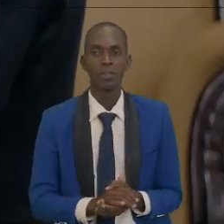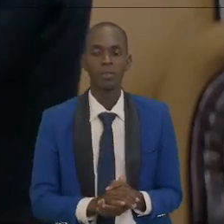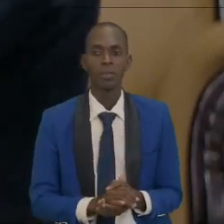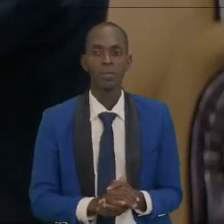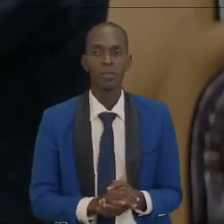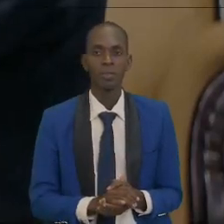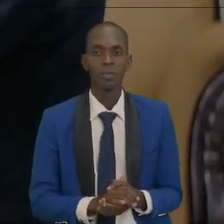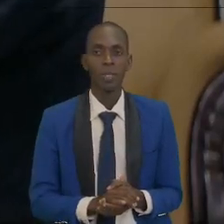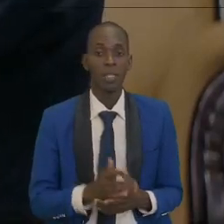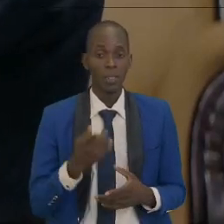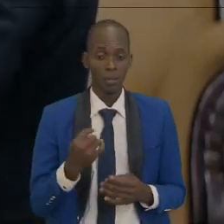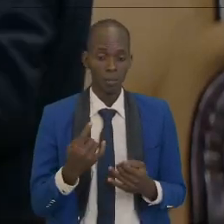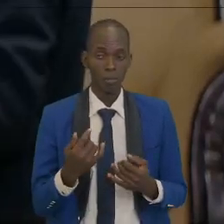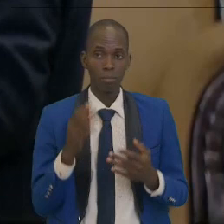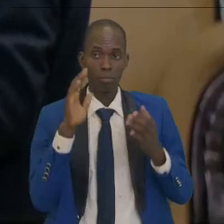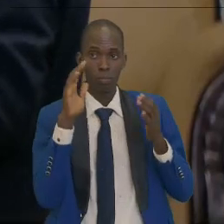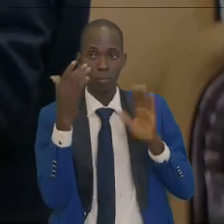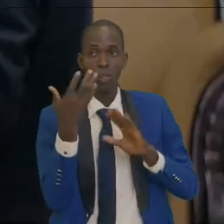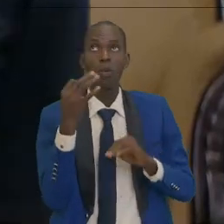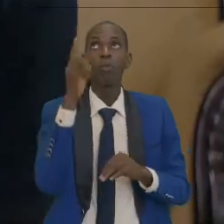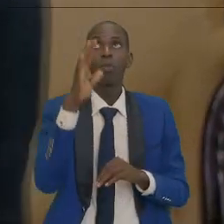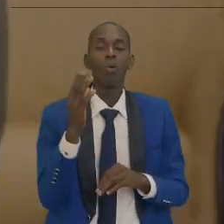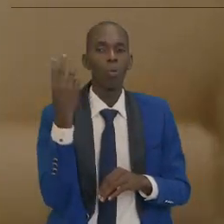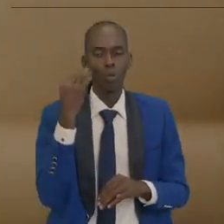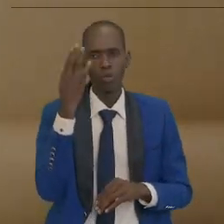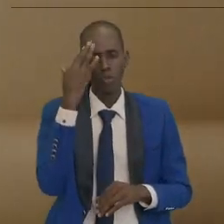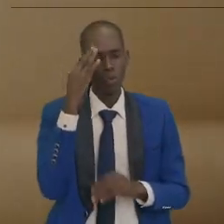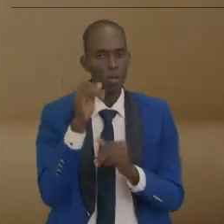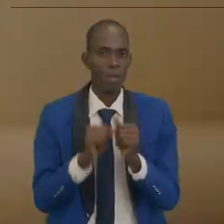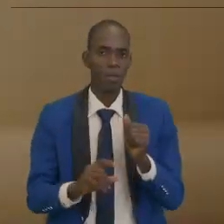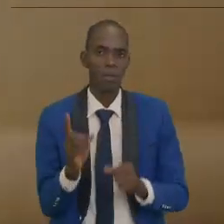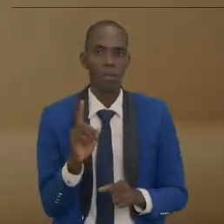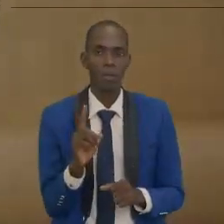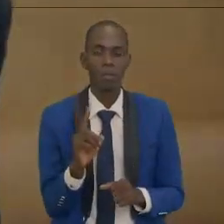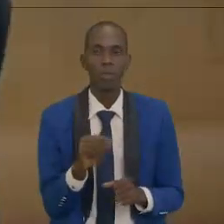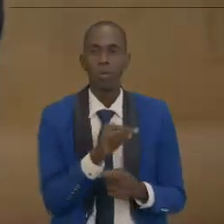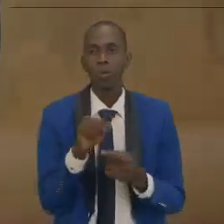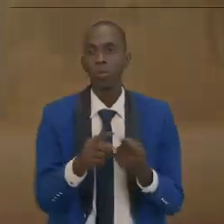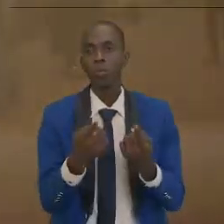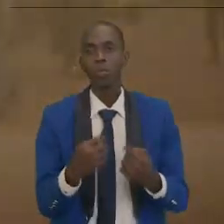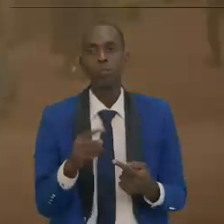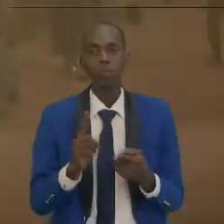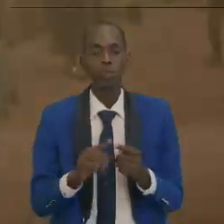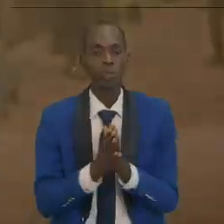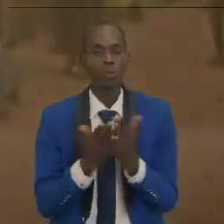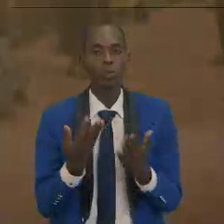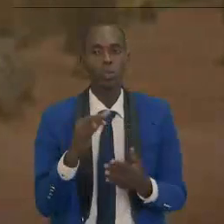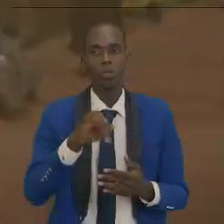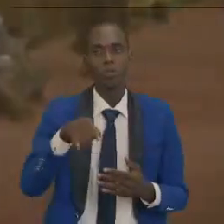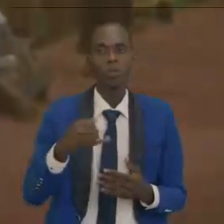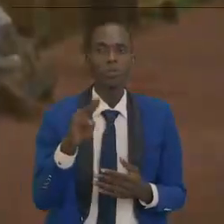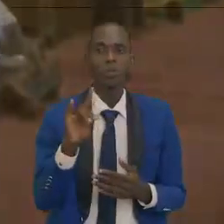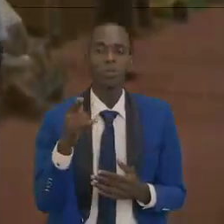the presence of God was known everywhere when you come to the judges all the arch died